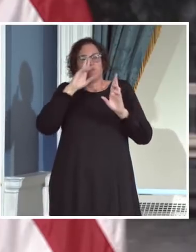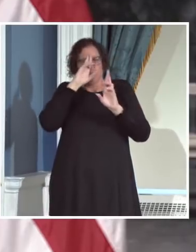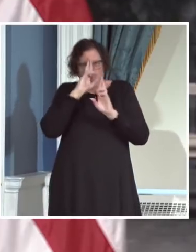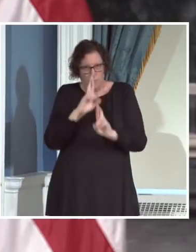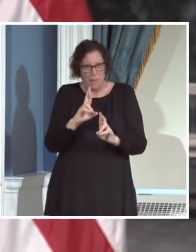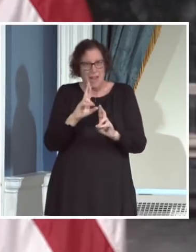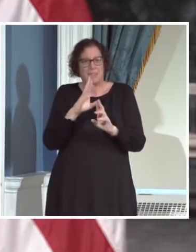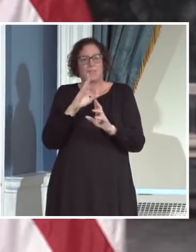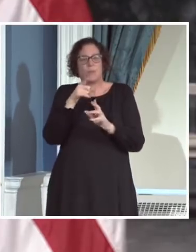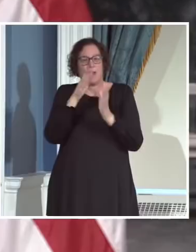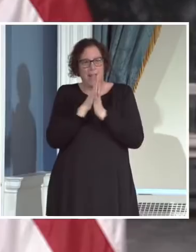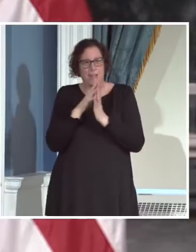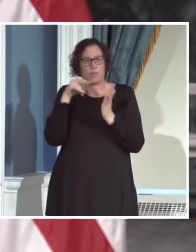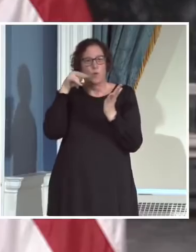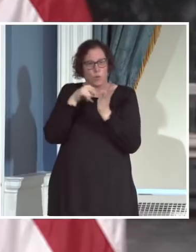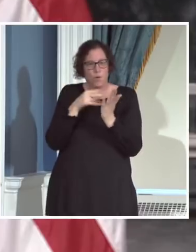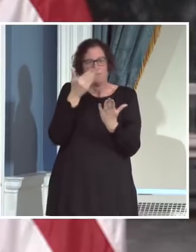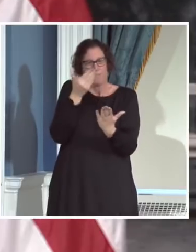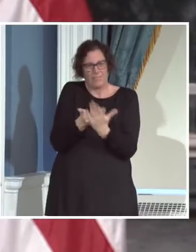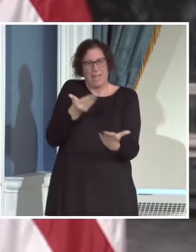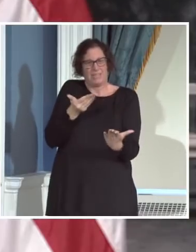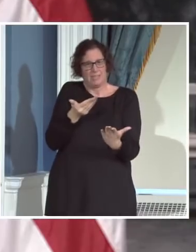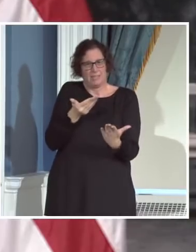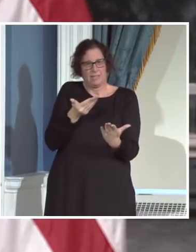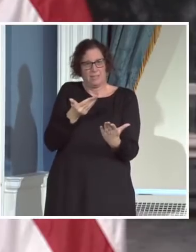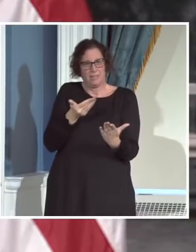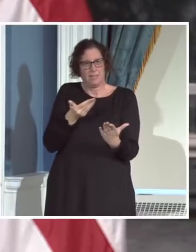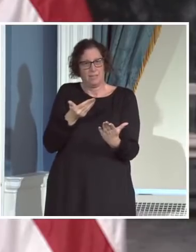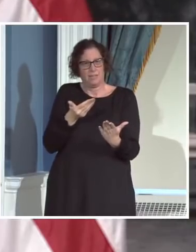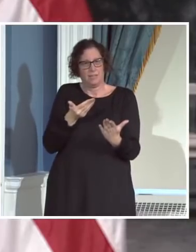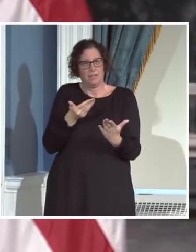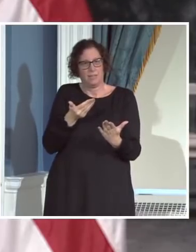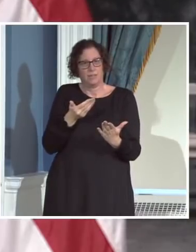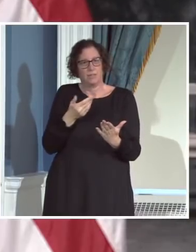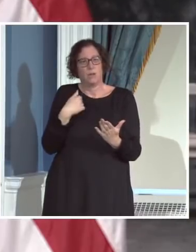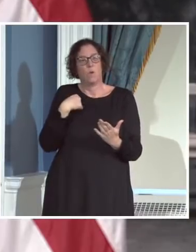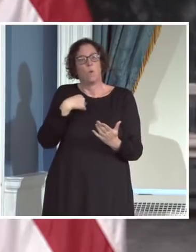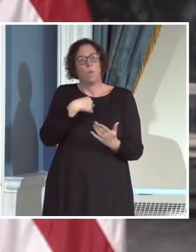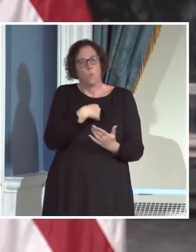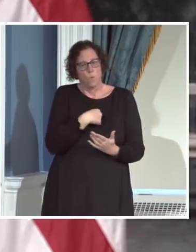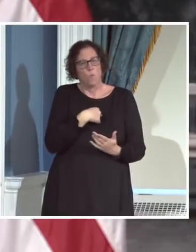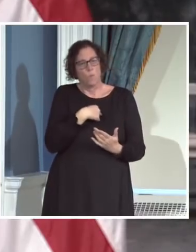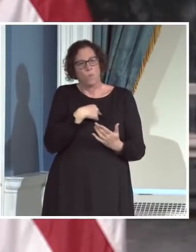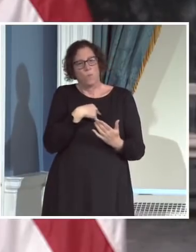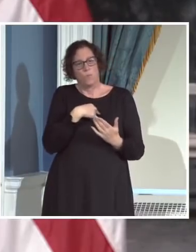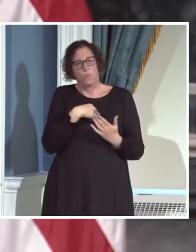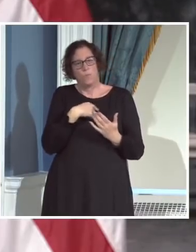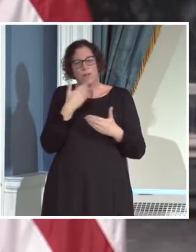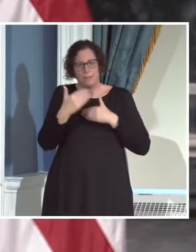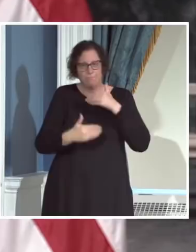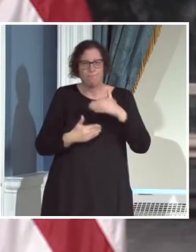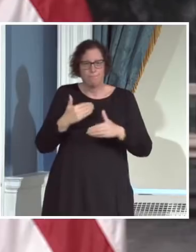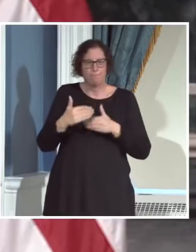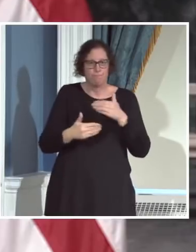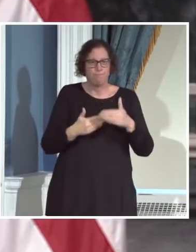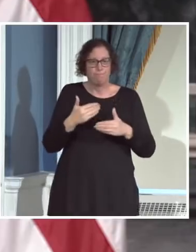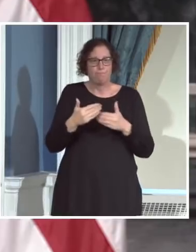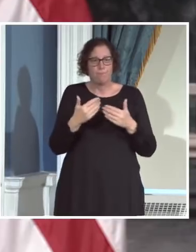to close bars and restaurants, make them go to only takeout and delivery.